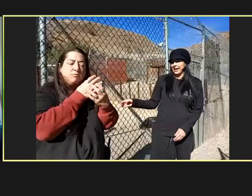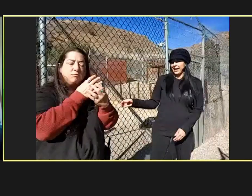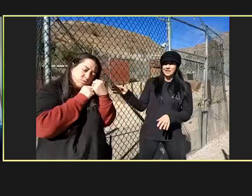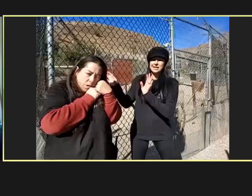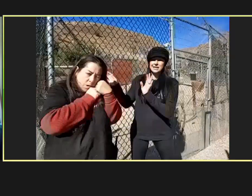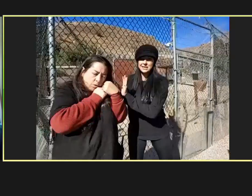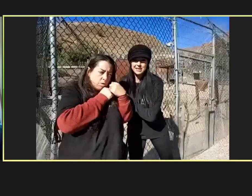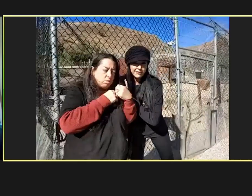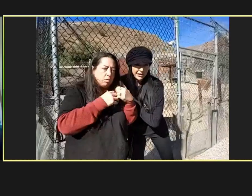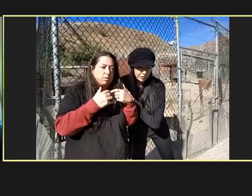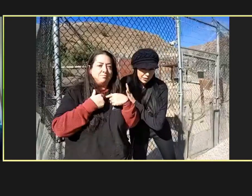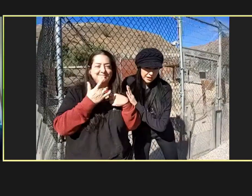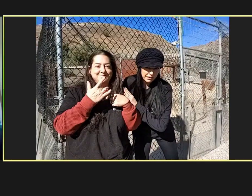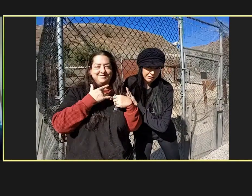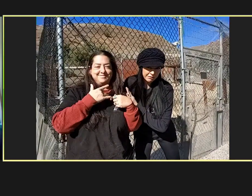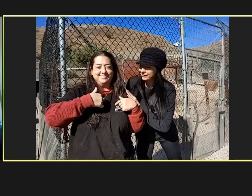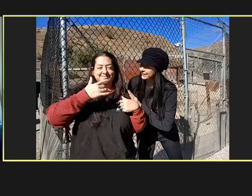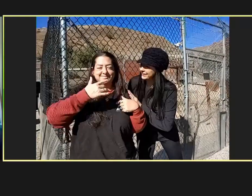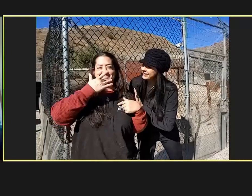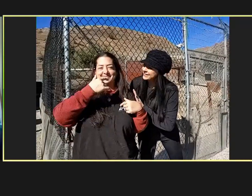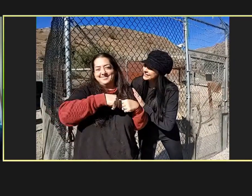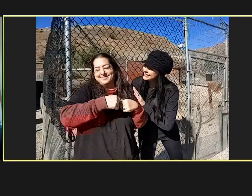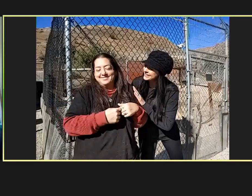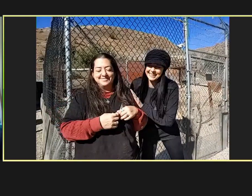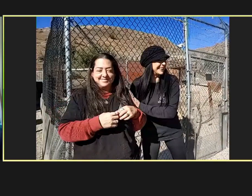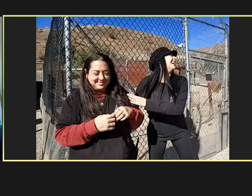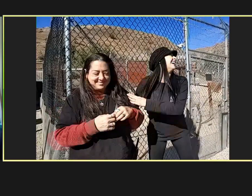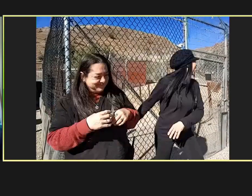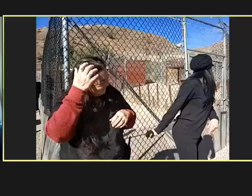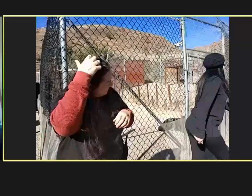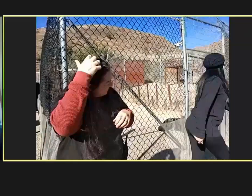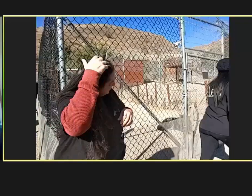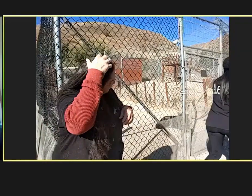to snuggle, and this is his favorite.